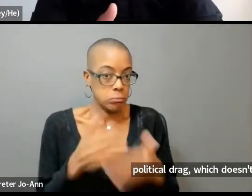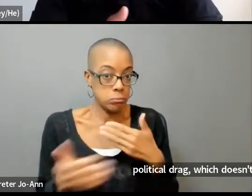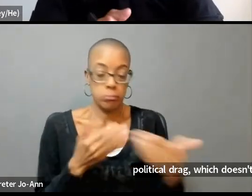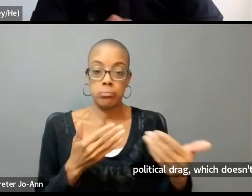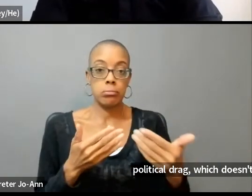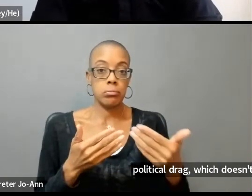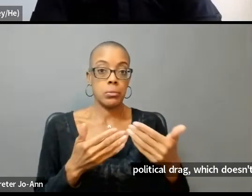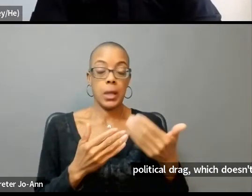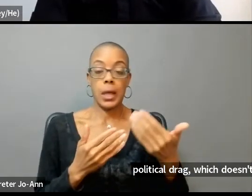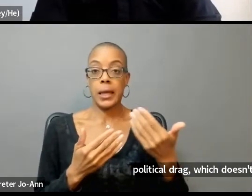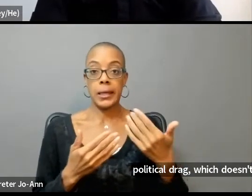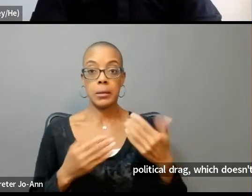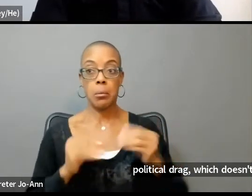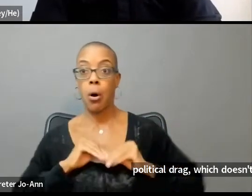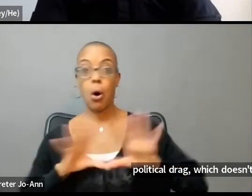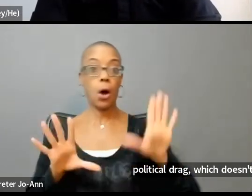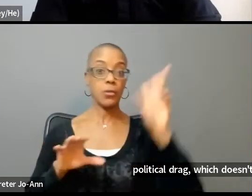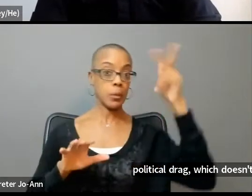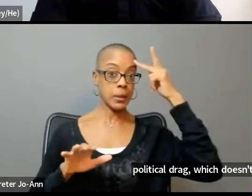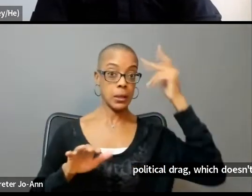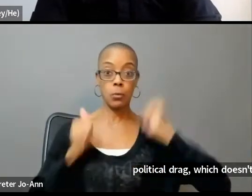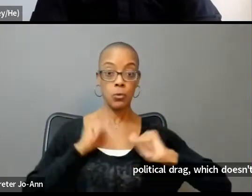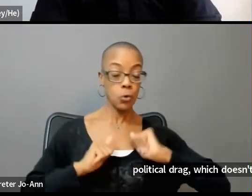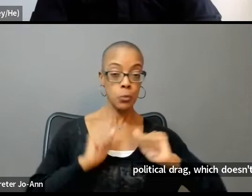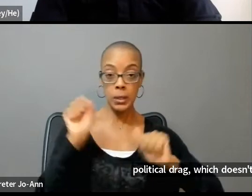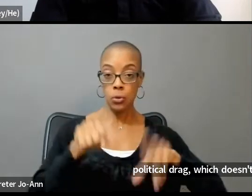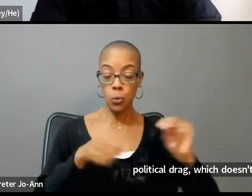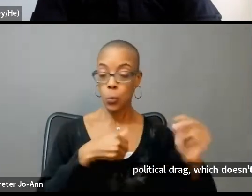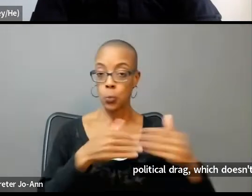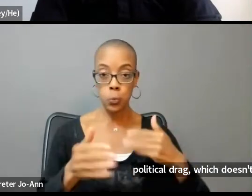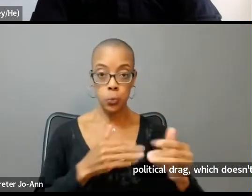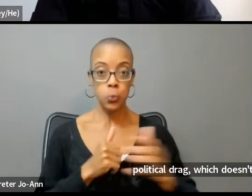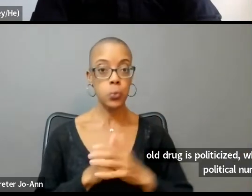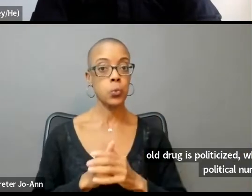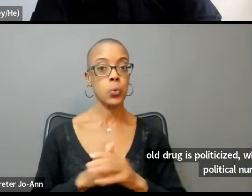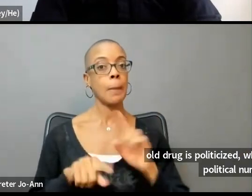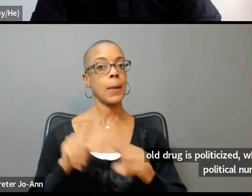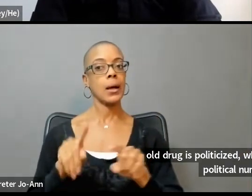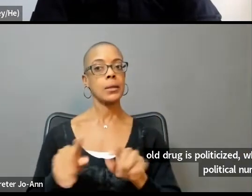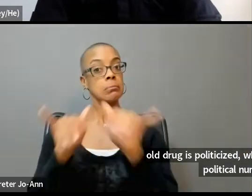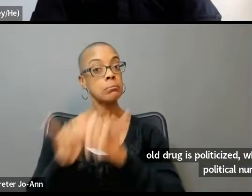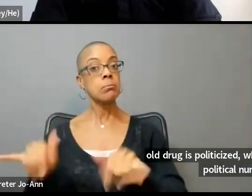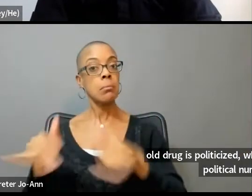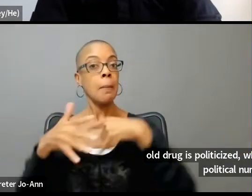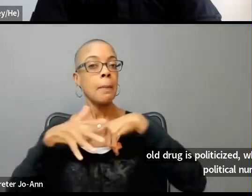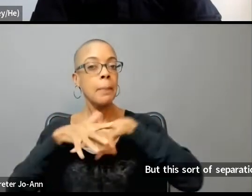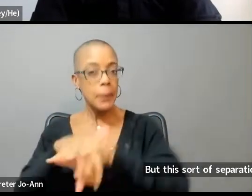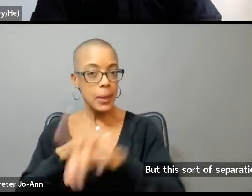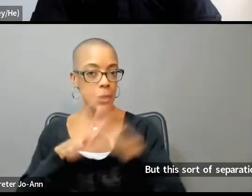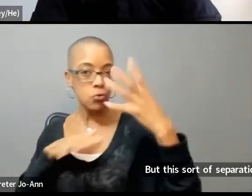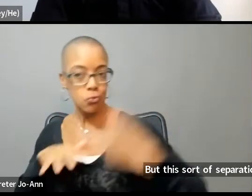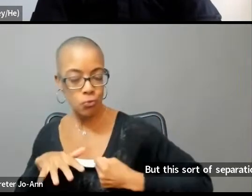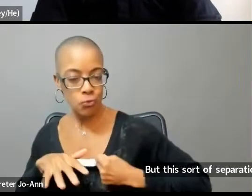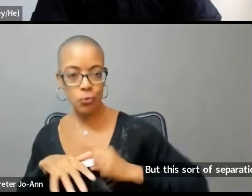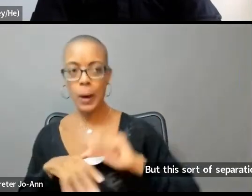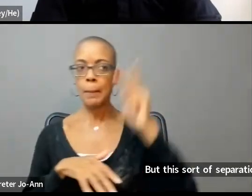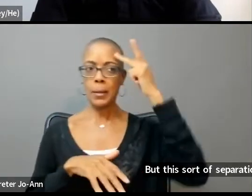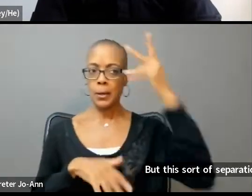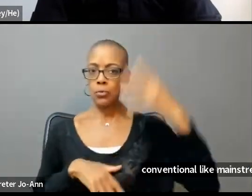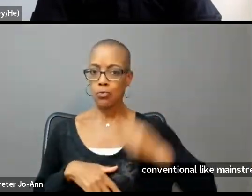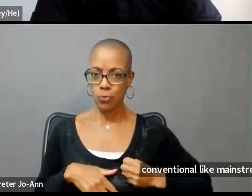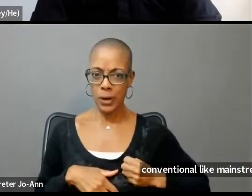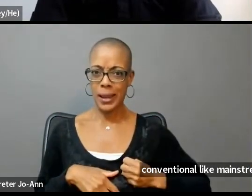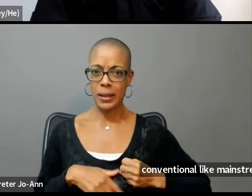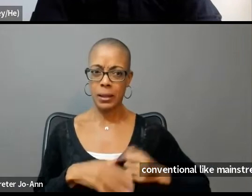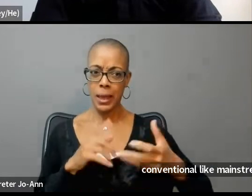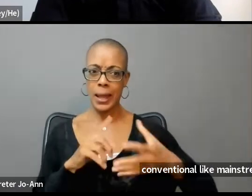numbers or not. But this sort of separation between like, there's a conventional like mainstream drag, and then there's political drag, and then there's like all these other, like